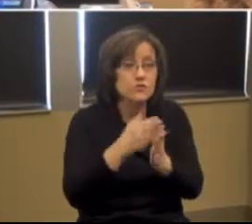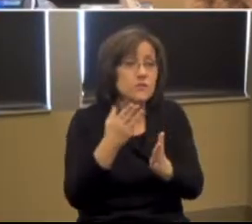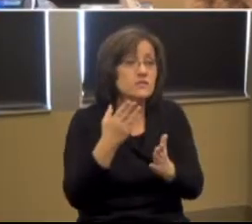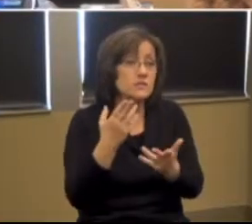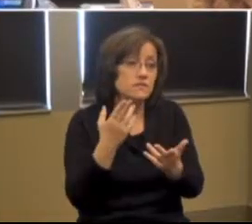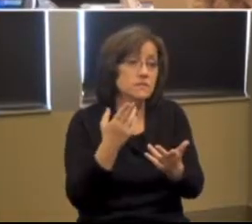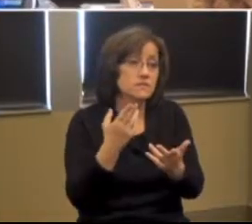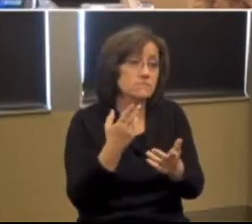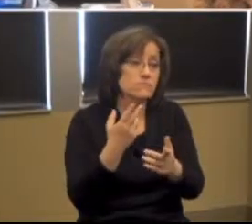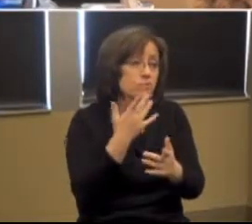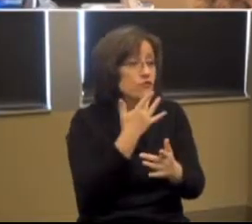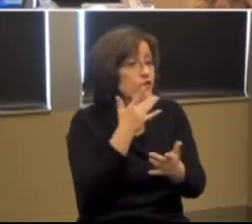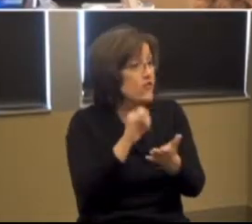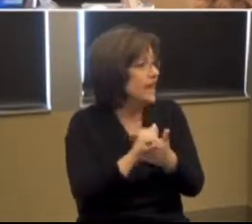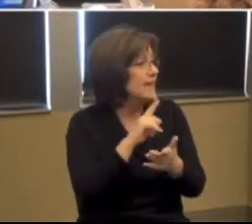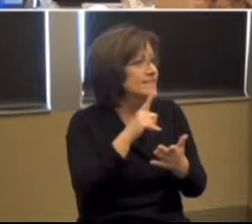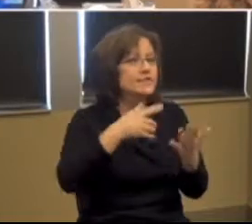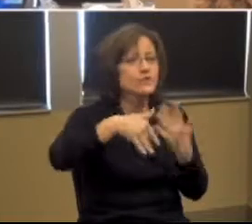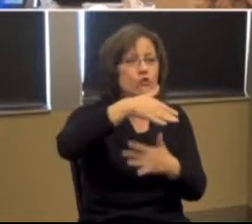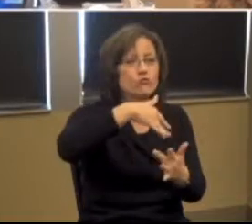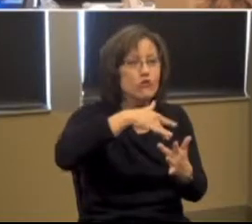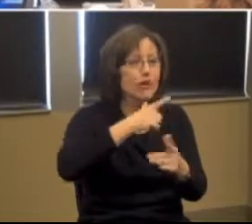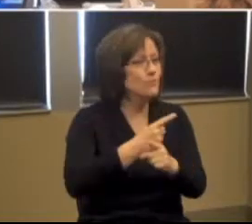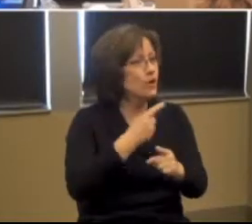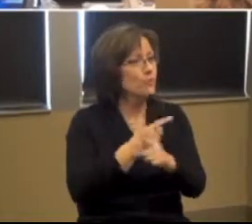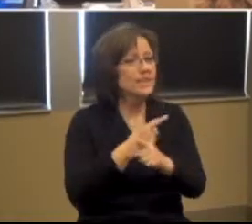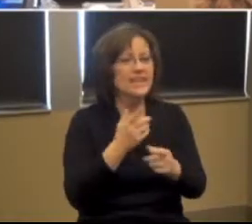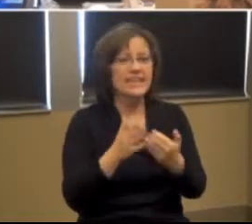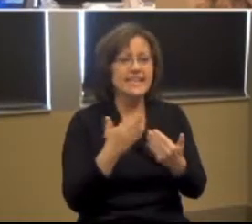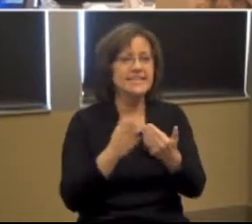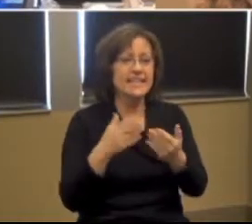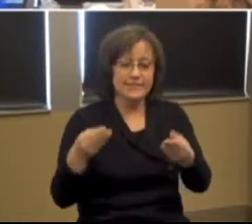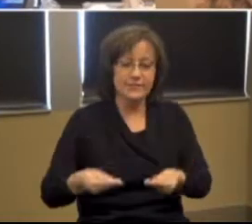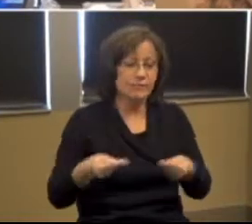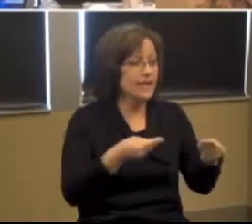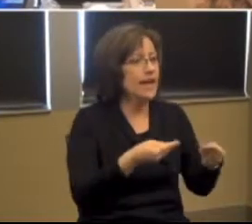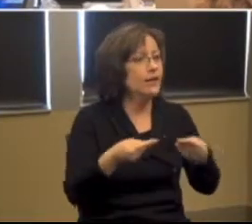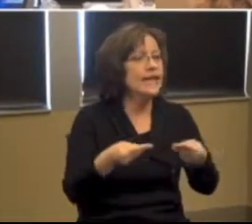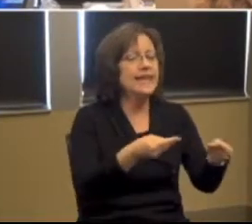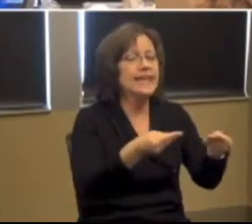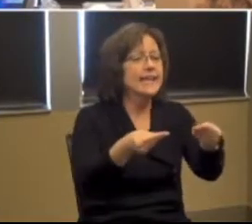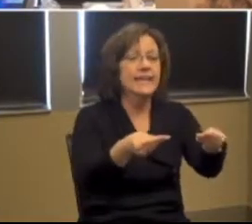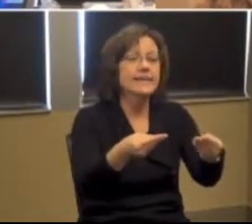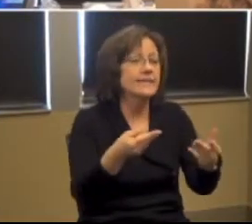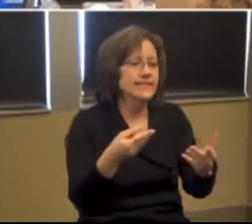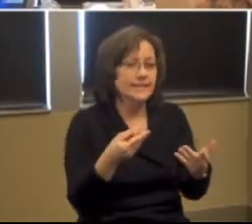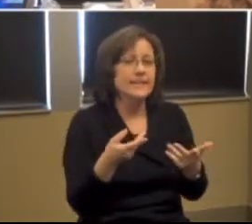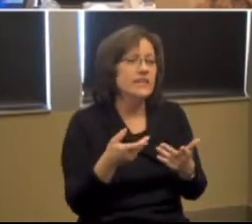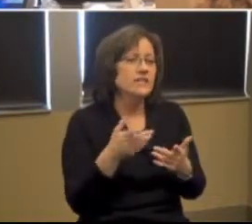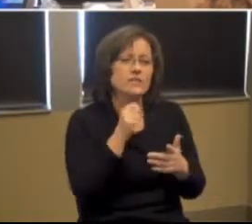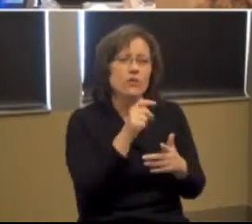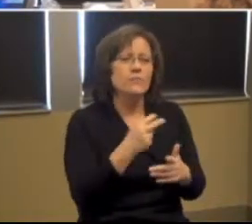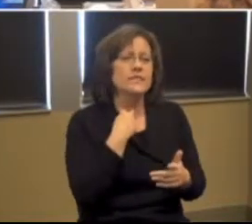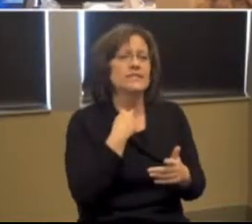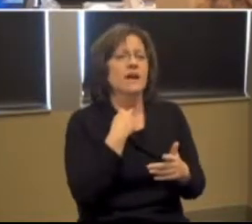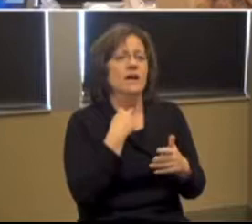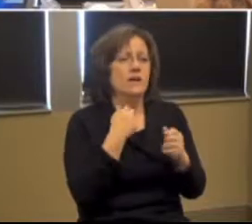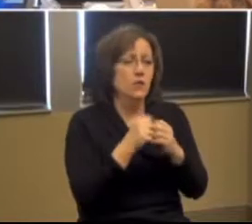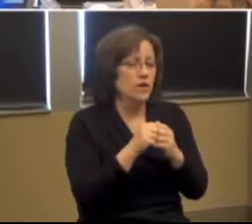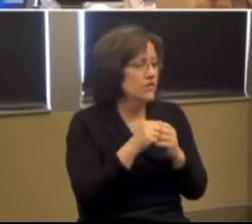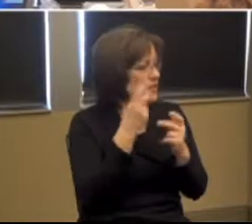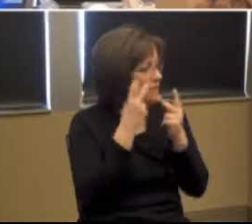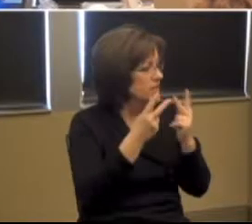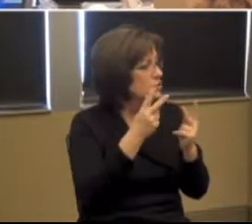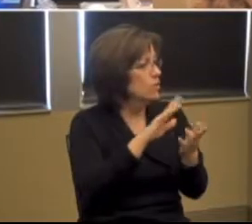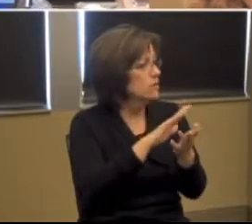socially appropriate. That's something that can easily move from environment to environment. So just don't get stuck in visual